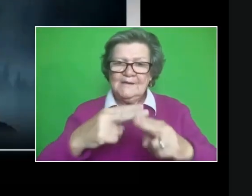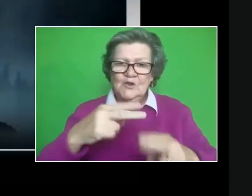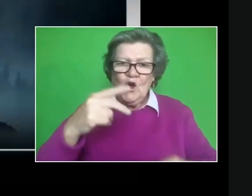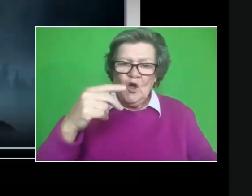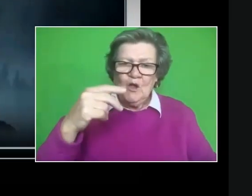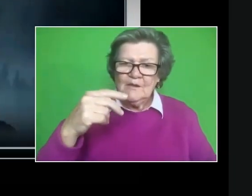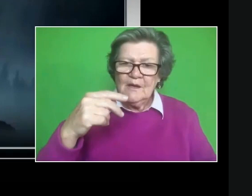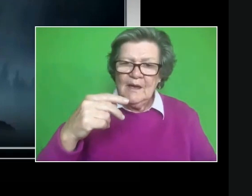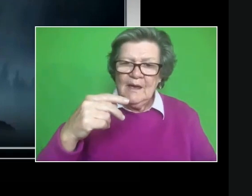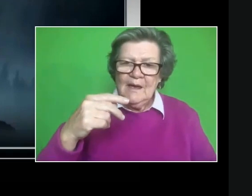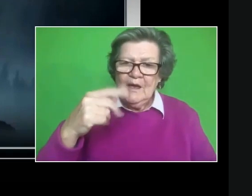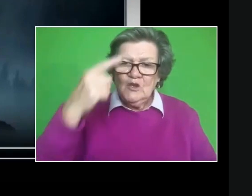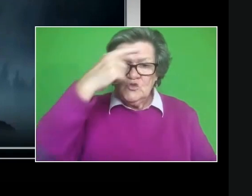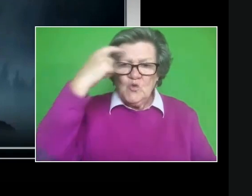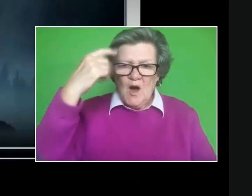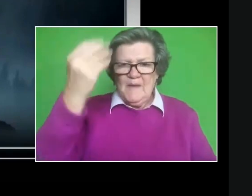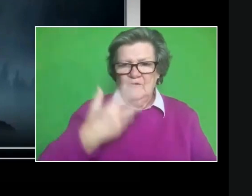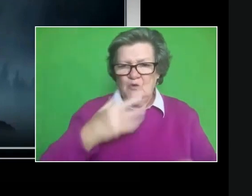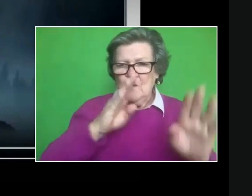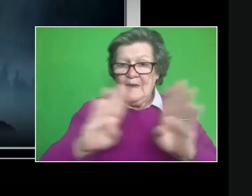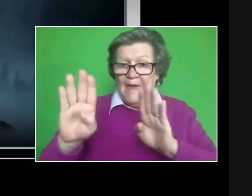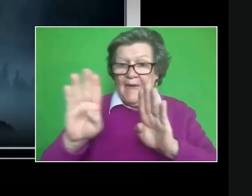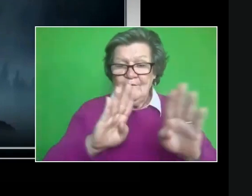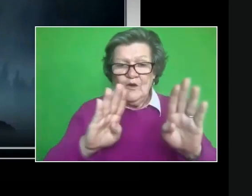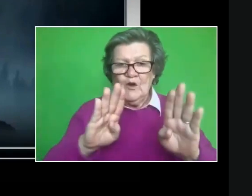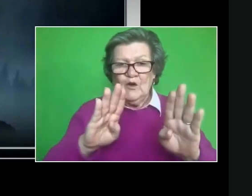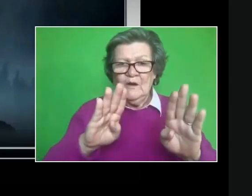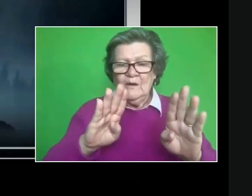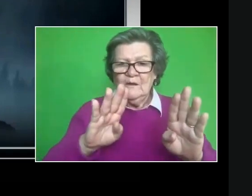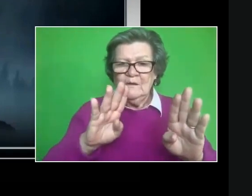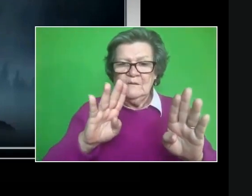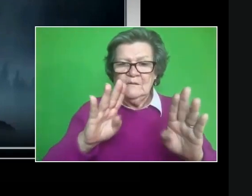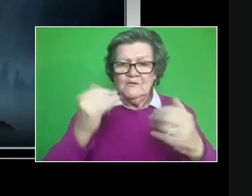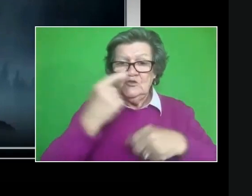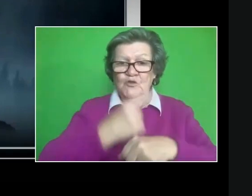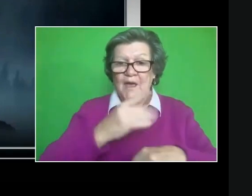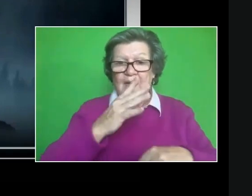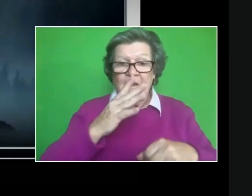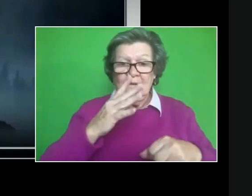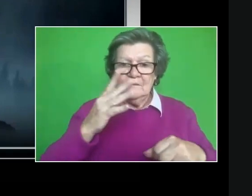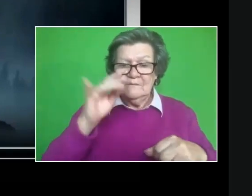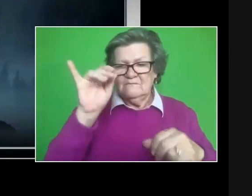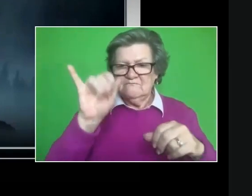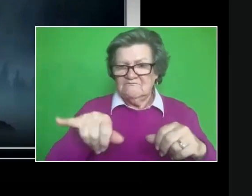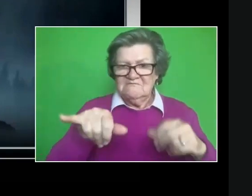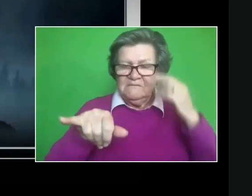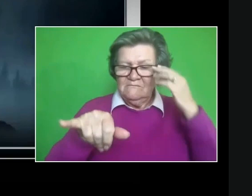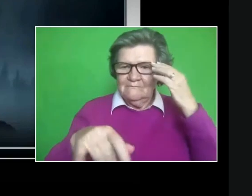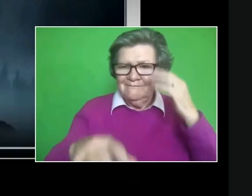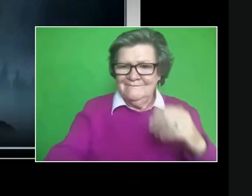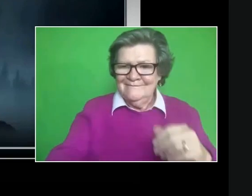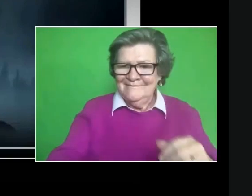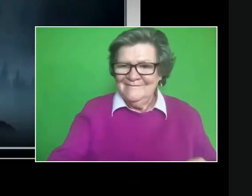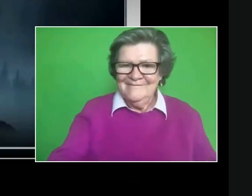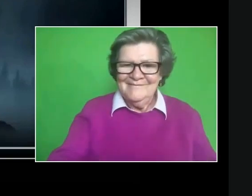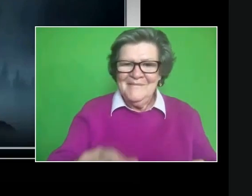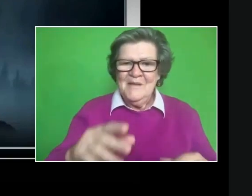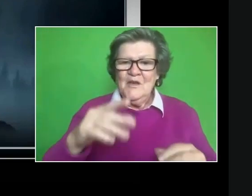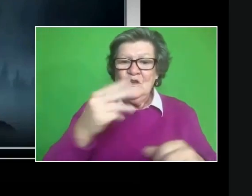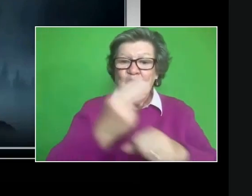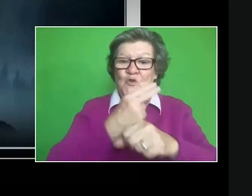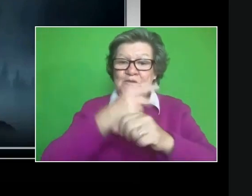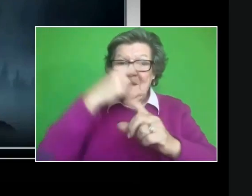So today we're talking about using positive behavioral technology in inpatient settings for those with BPD.